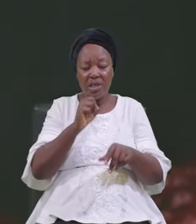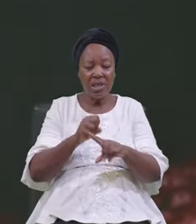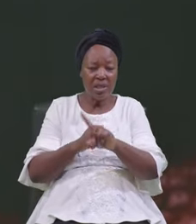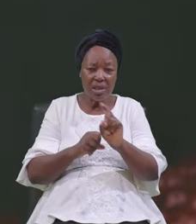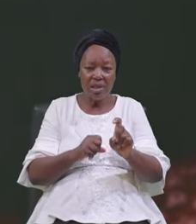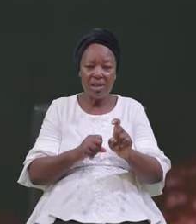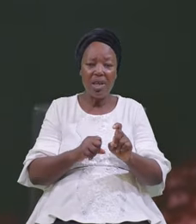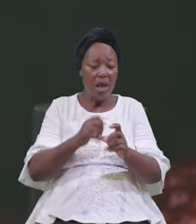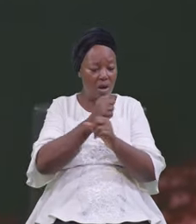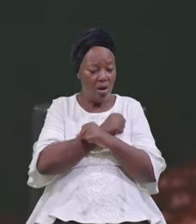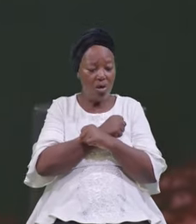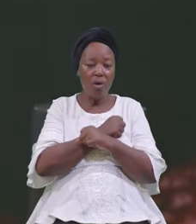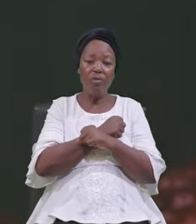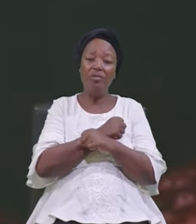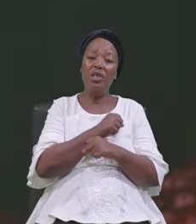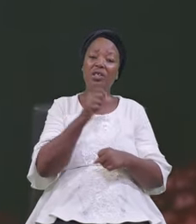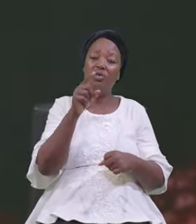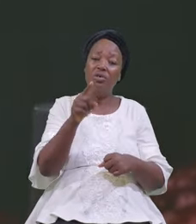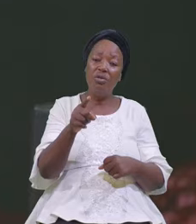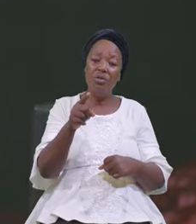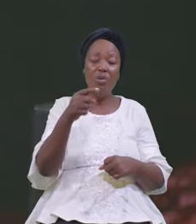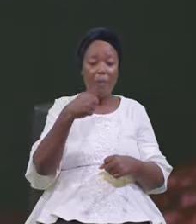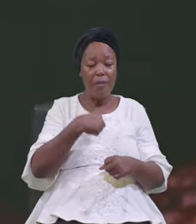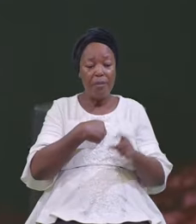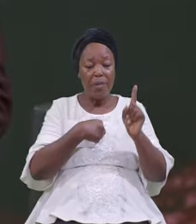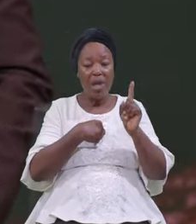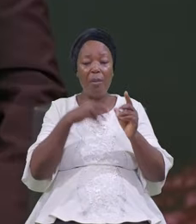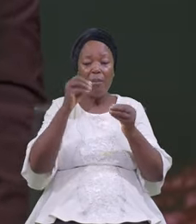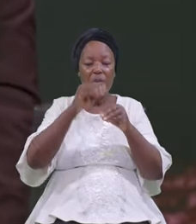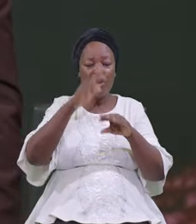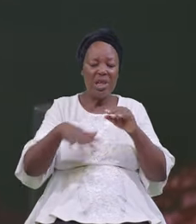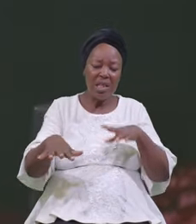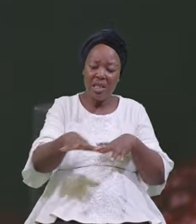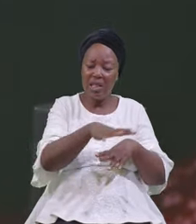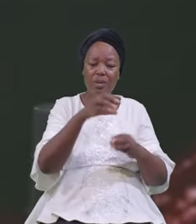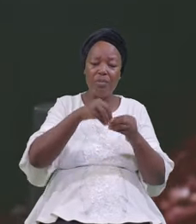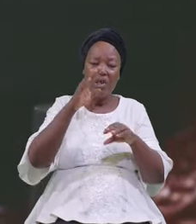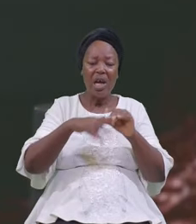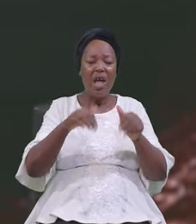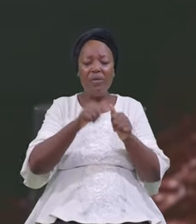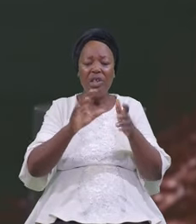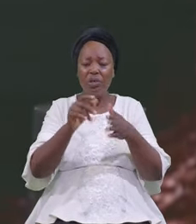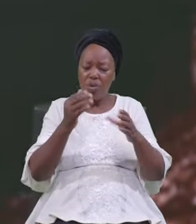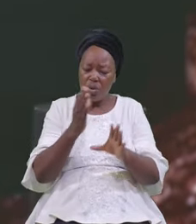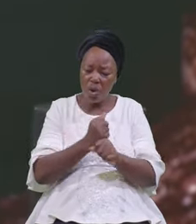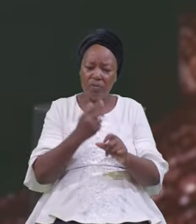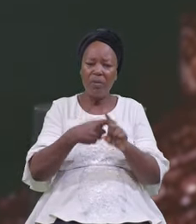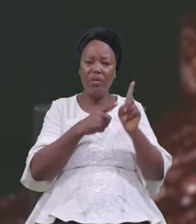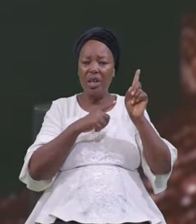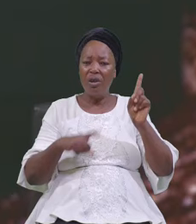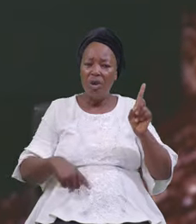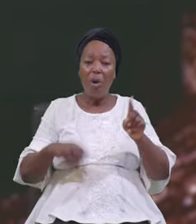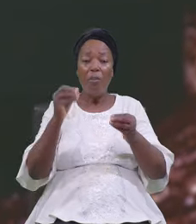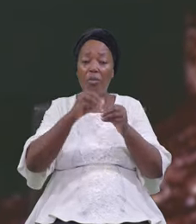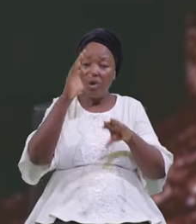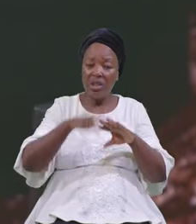enrichment? Lovest thou me more than these, more than everything you've got from the Lord, more than